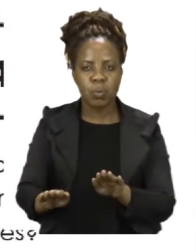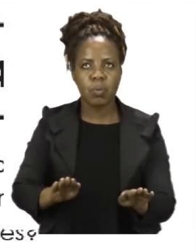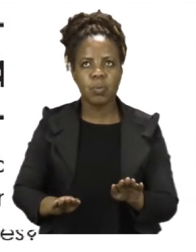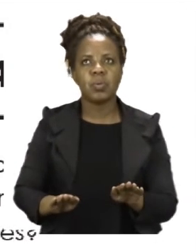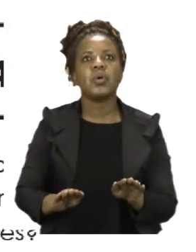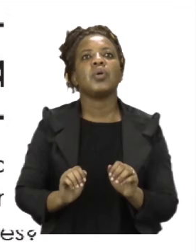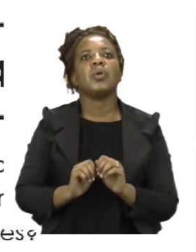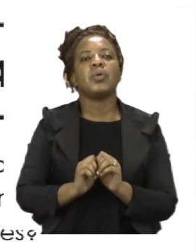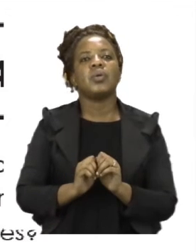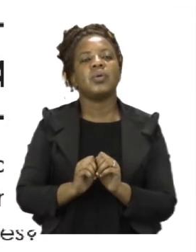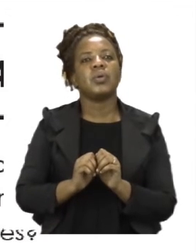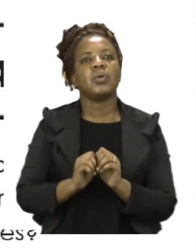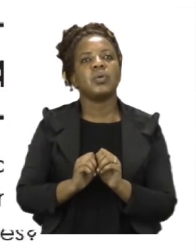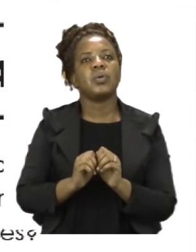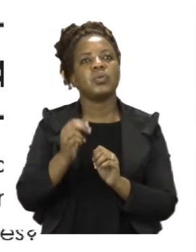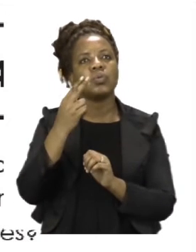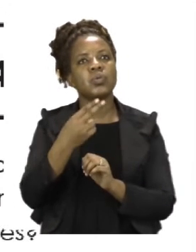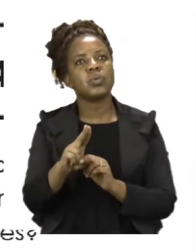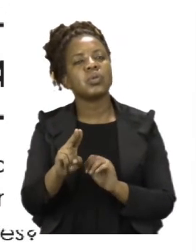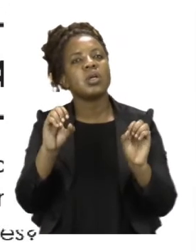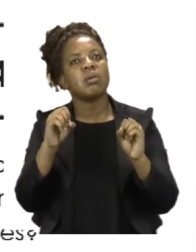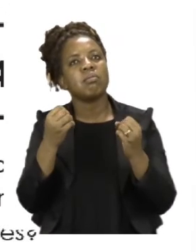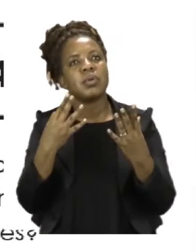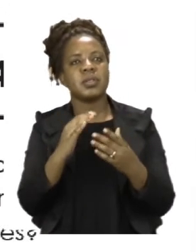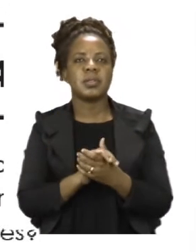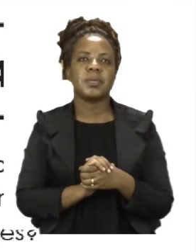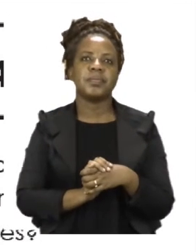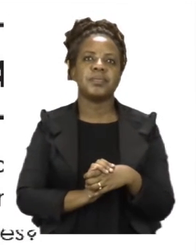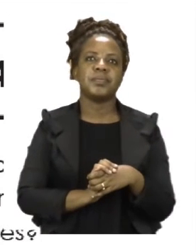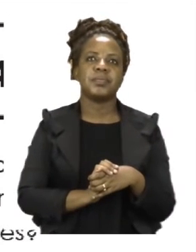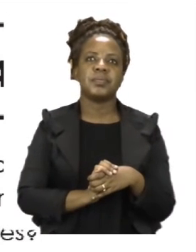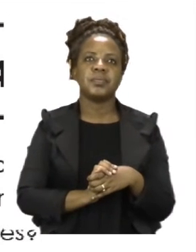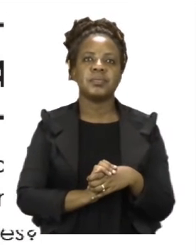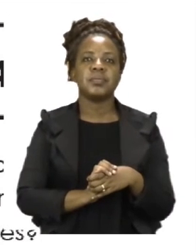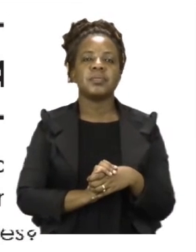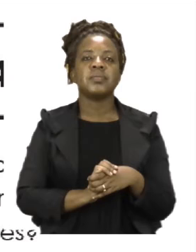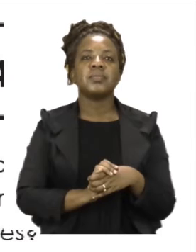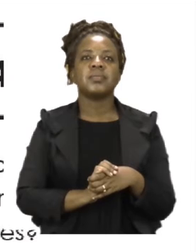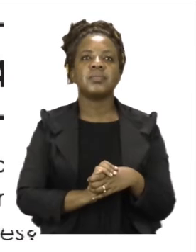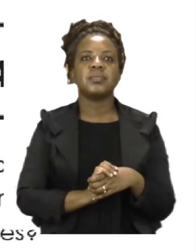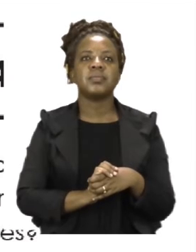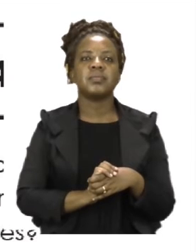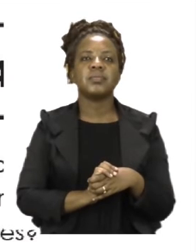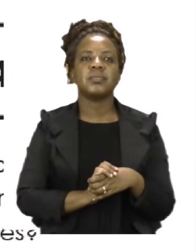2 things, but let's just make sure. Let's read it again. This time we're focusing on our numbers.